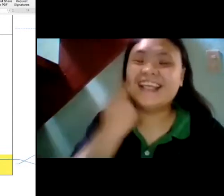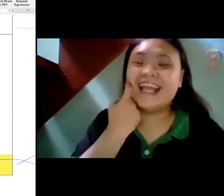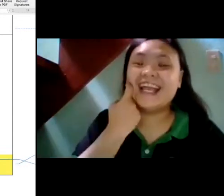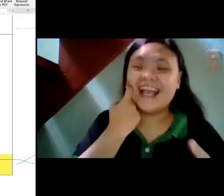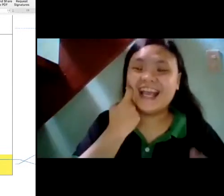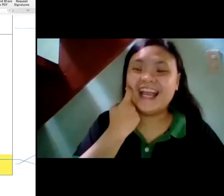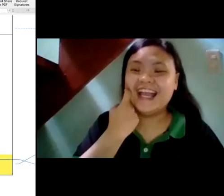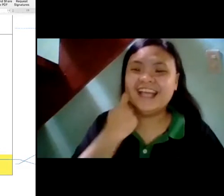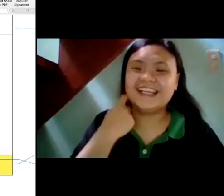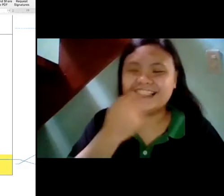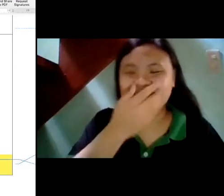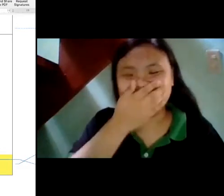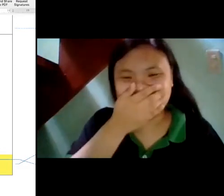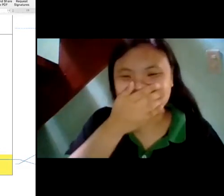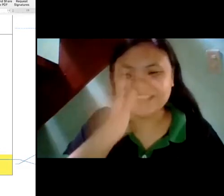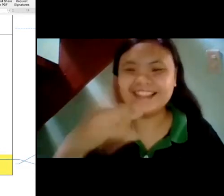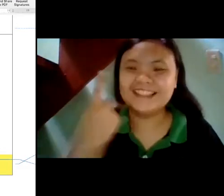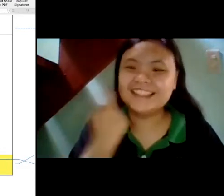ugly?